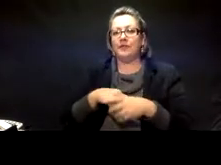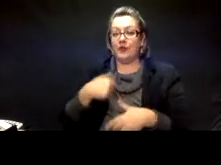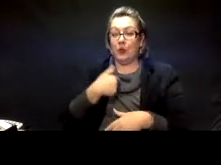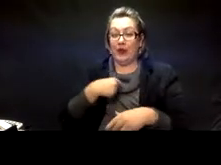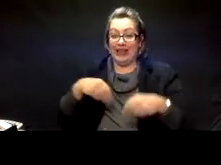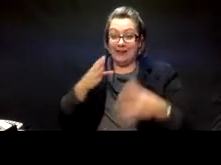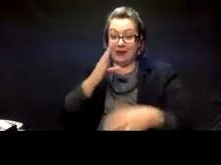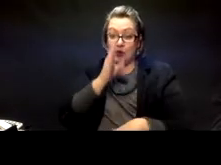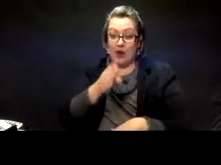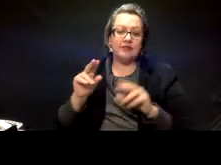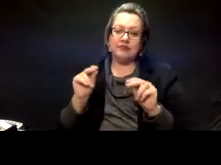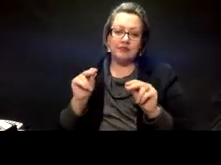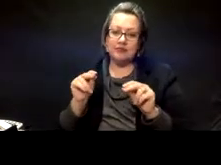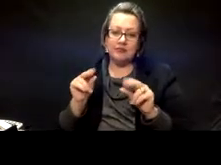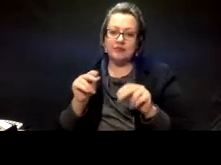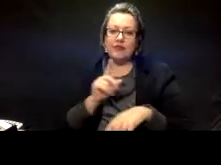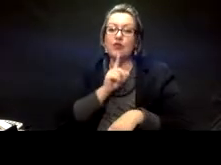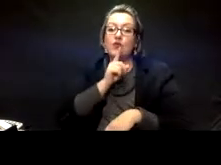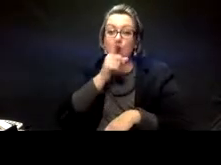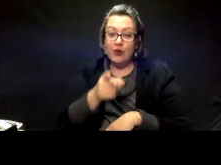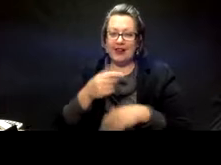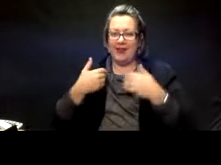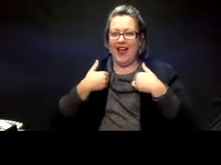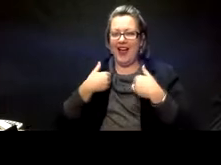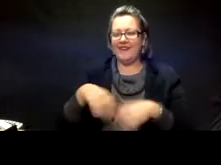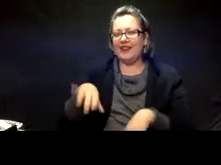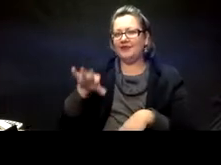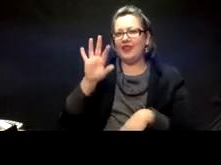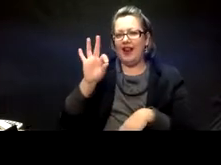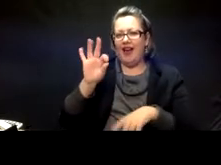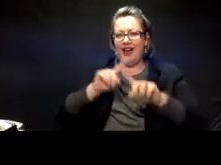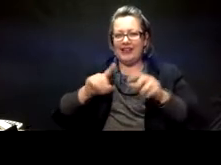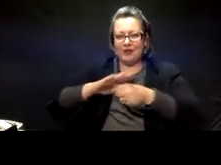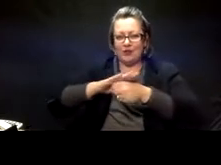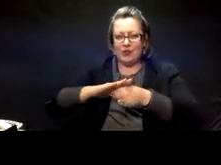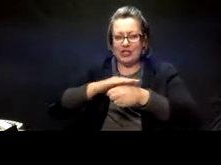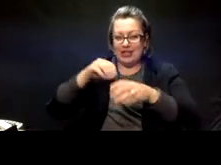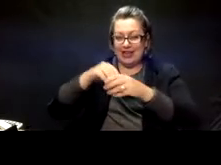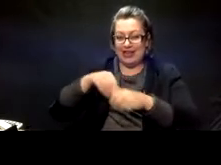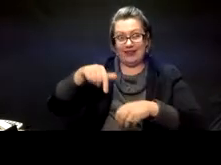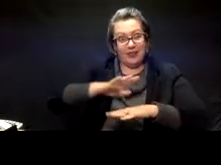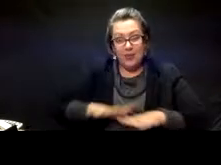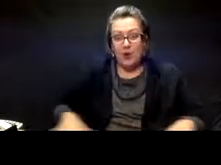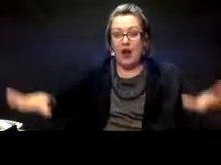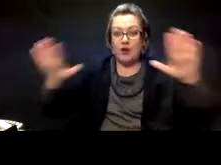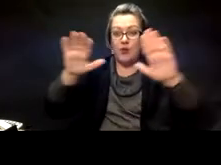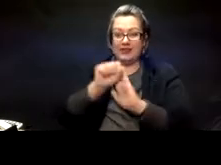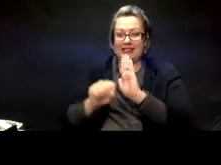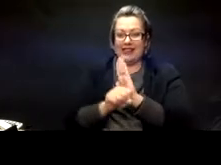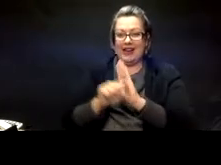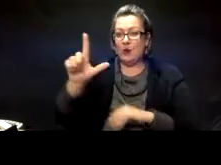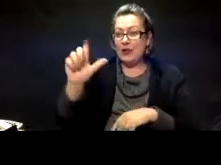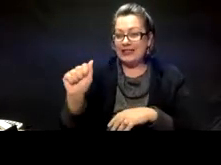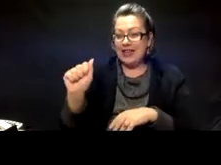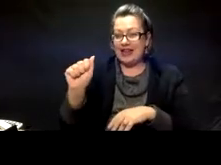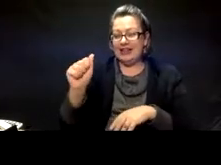of the services we may not give directly. We have 9 regions